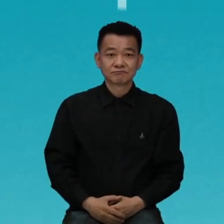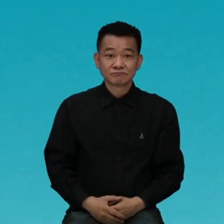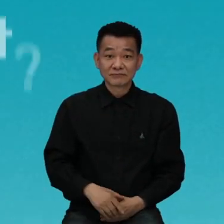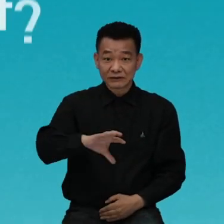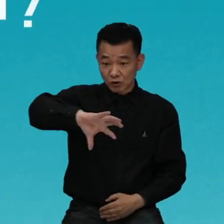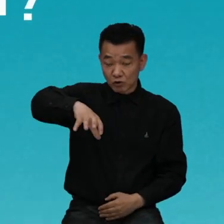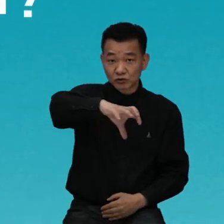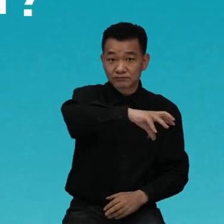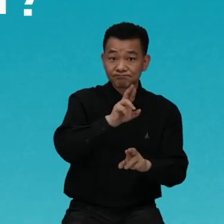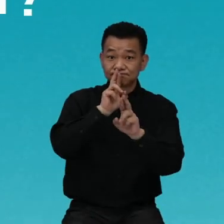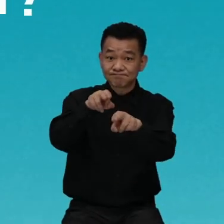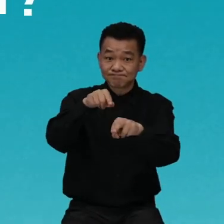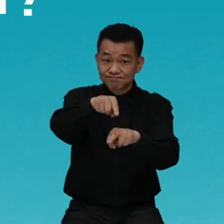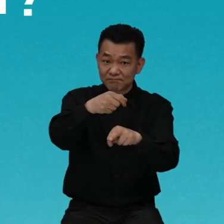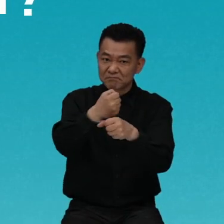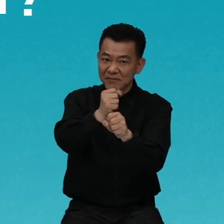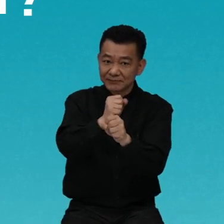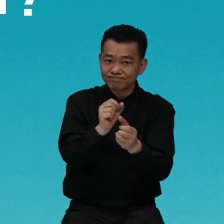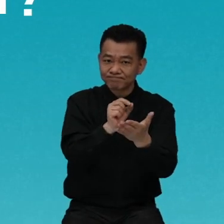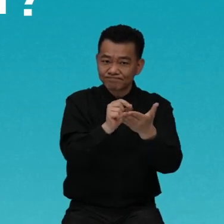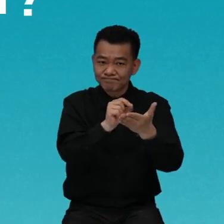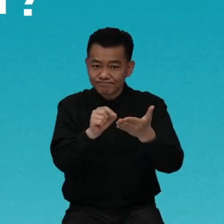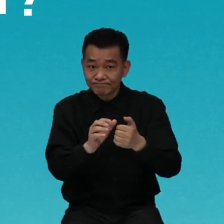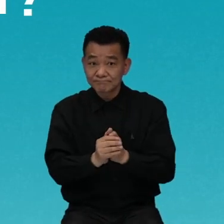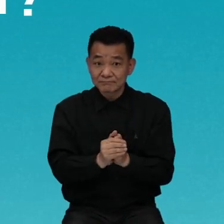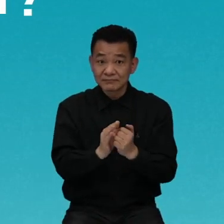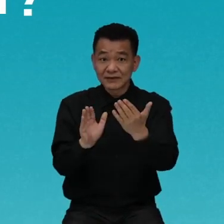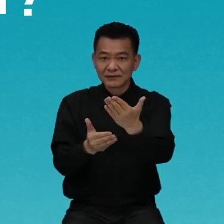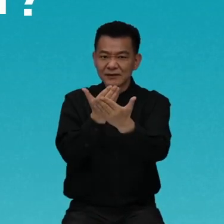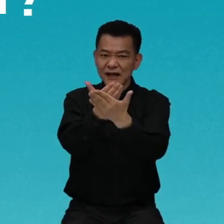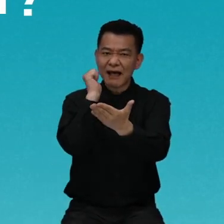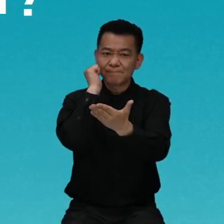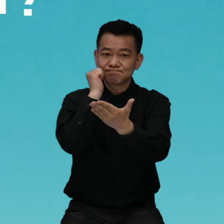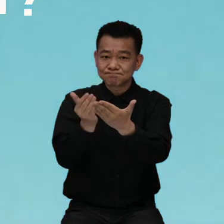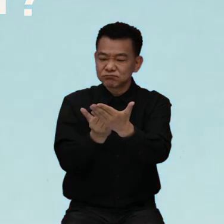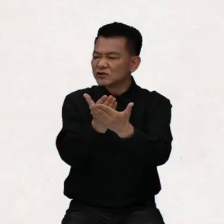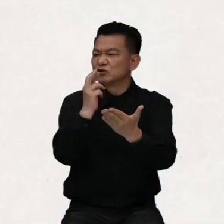Why do states parties have to regularly make and submit a report?